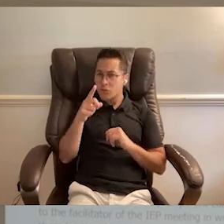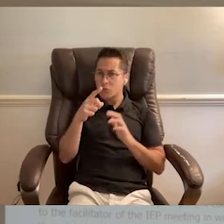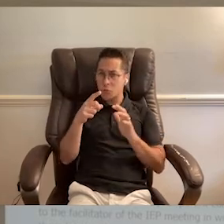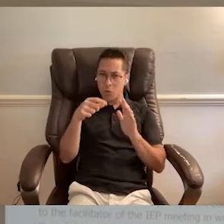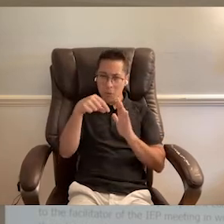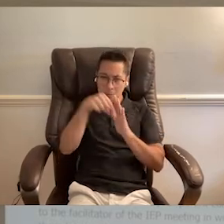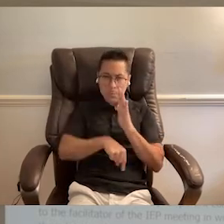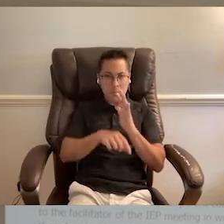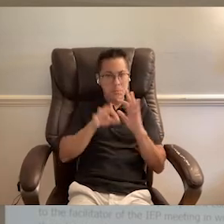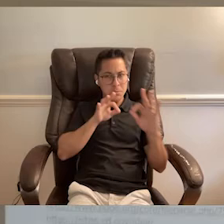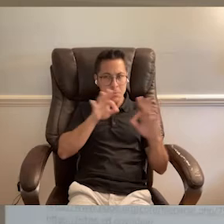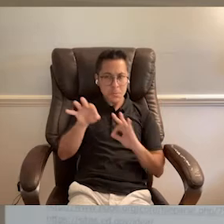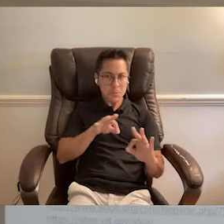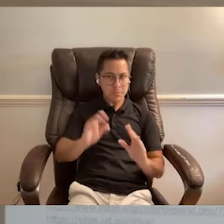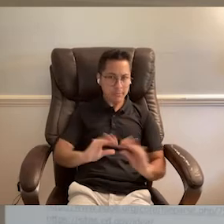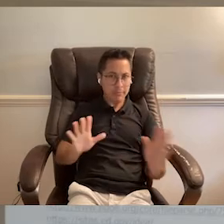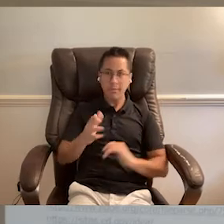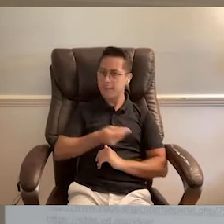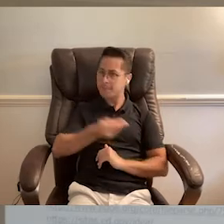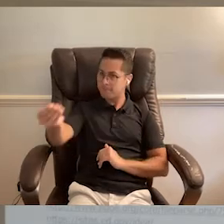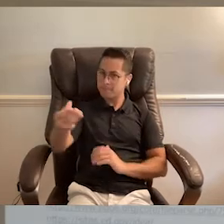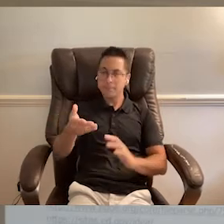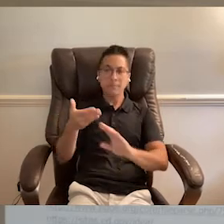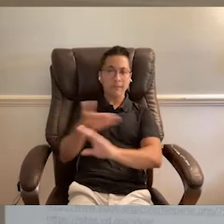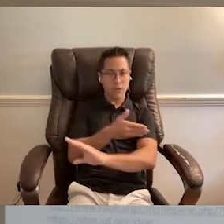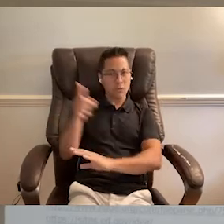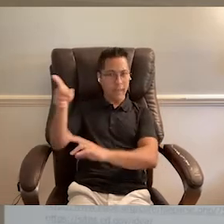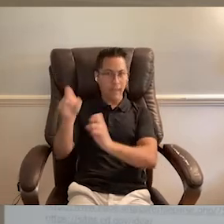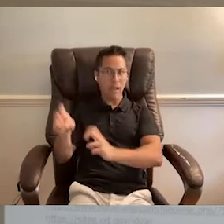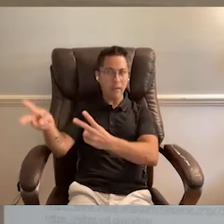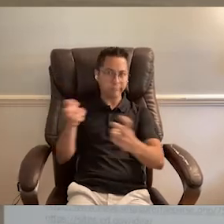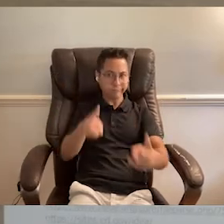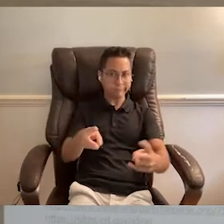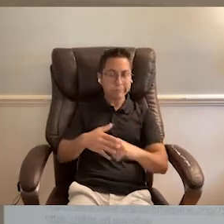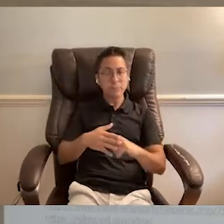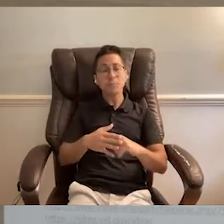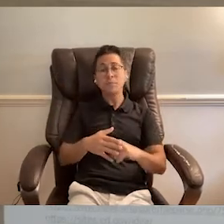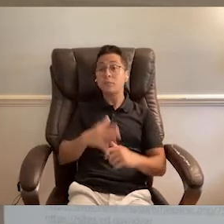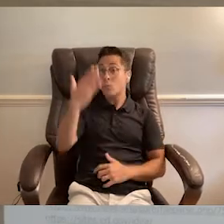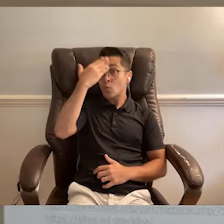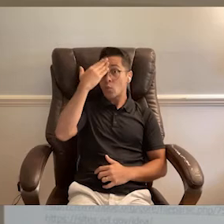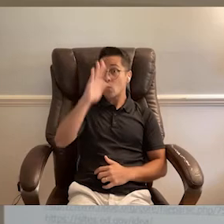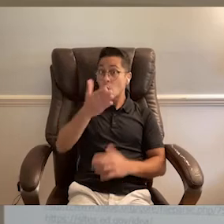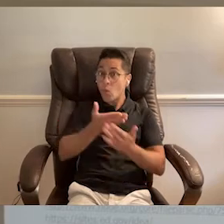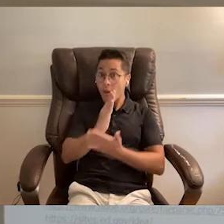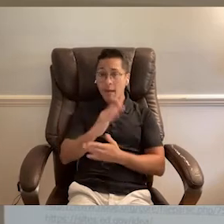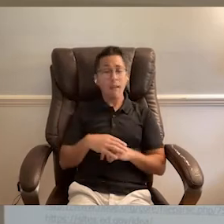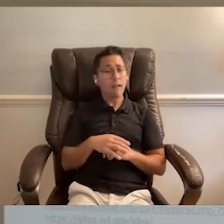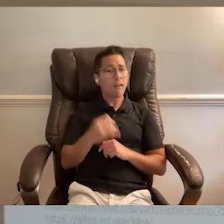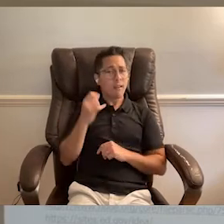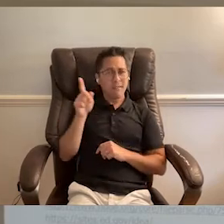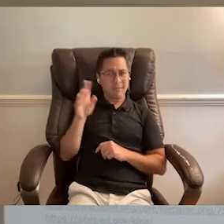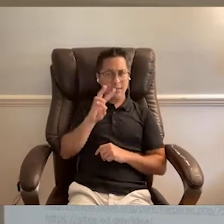them ahead of time so they can copy and paste. Know your rights. If you go to this website and it's in